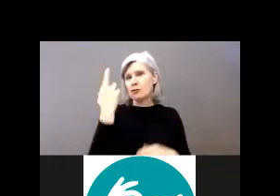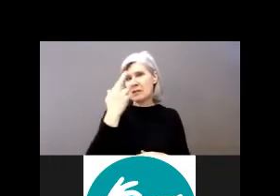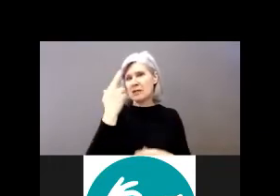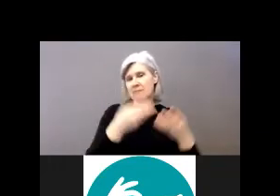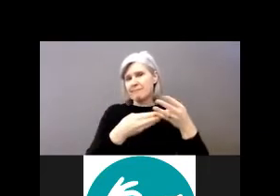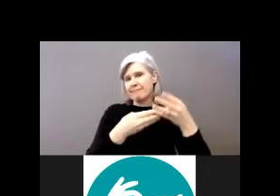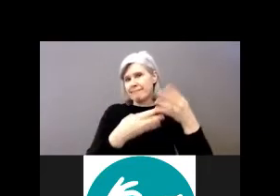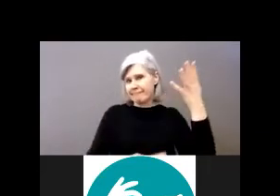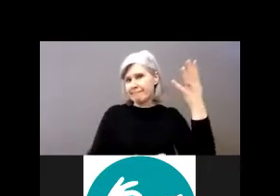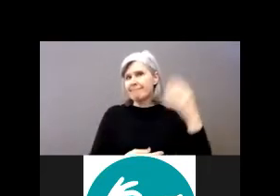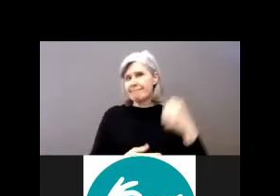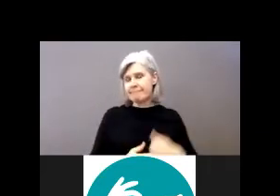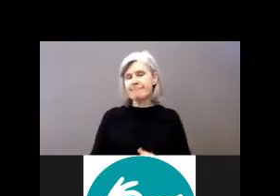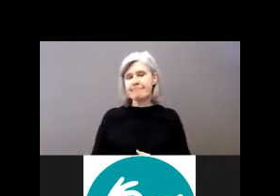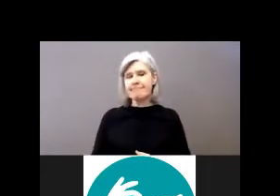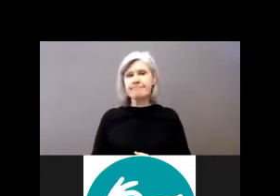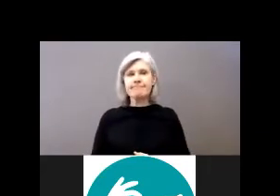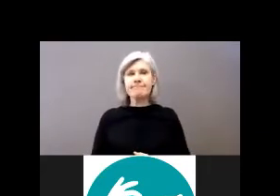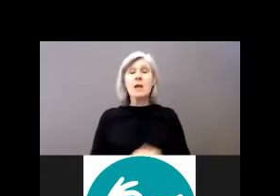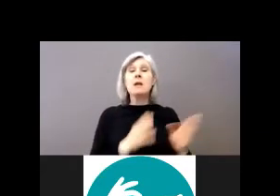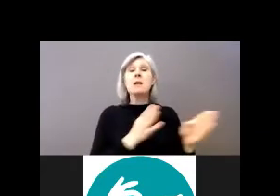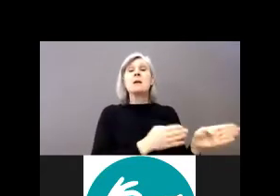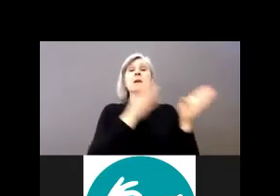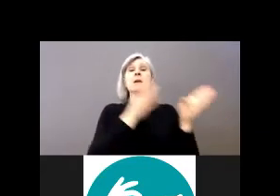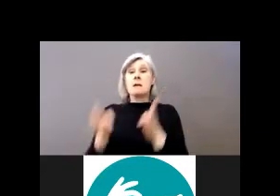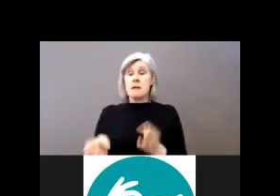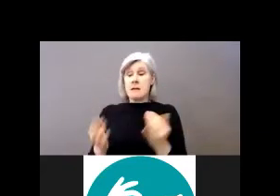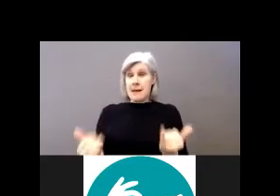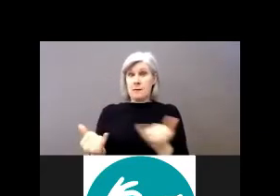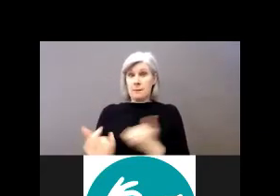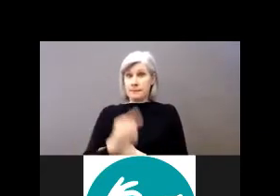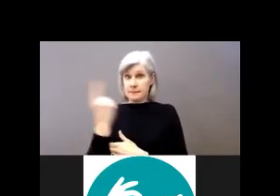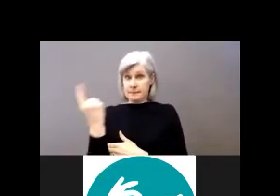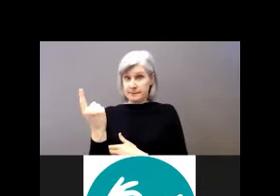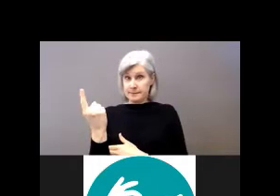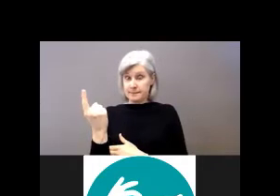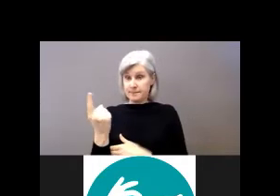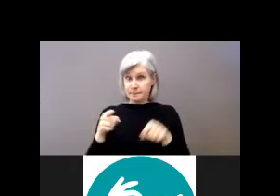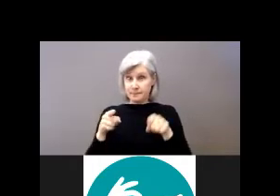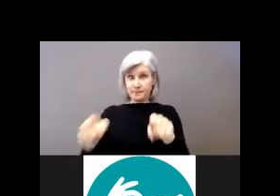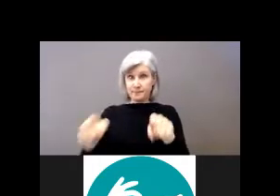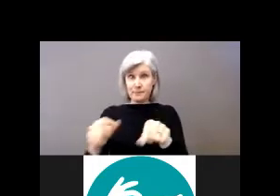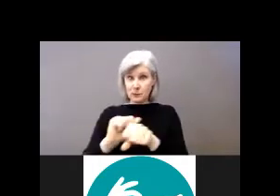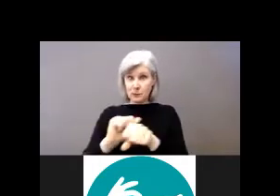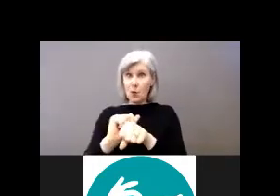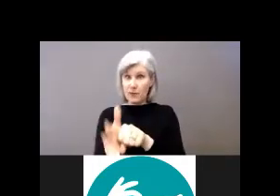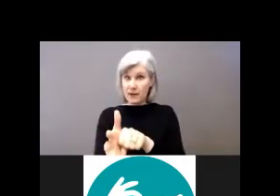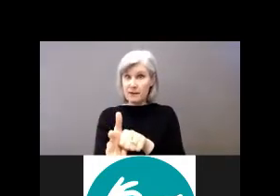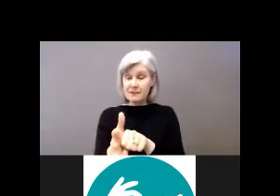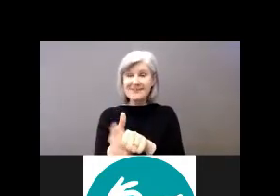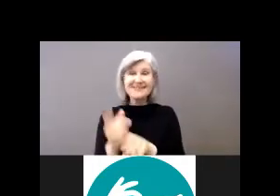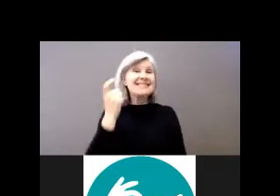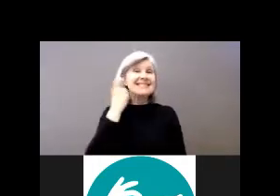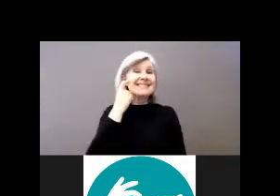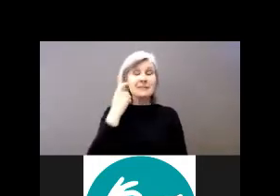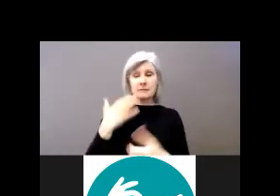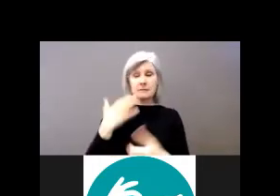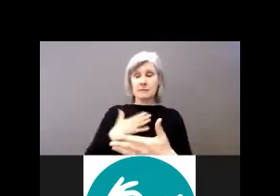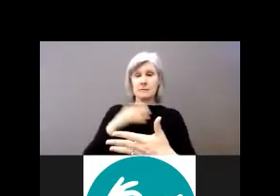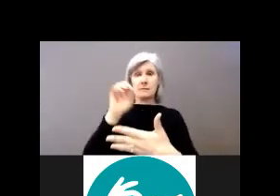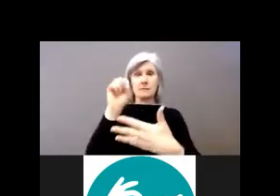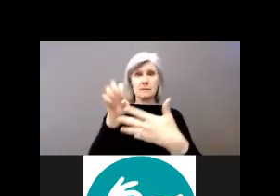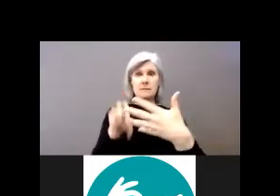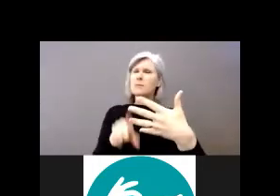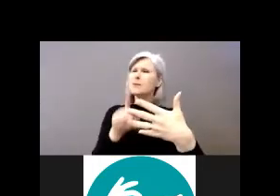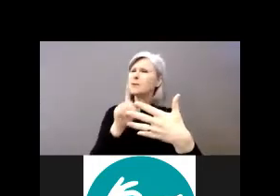Okay, so let's come to COVID-19. So everything I've said so far applies to older people who weren't before the